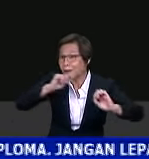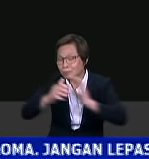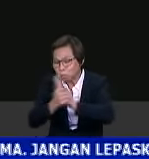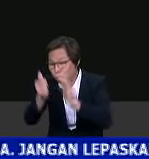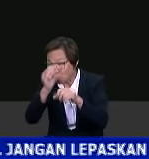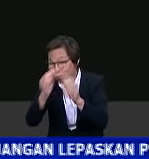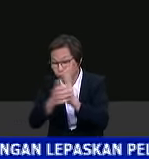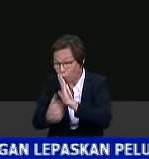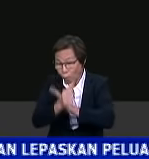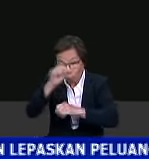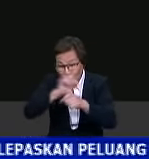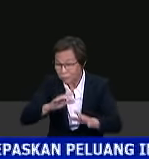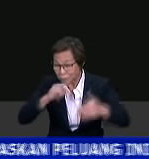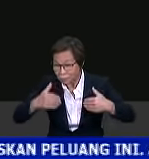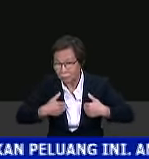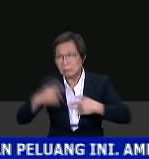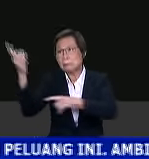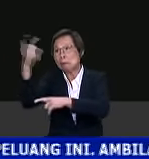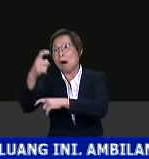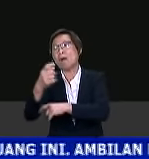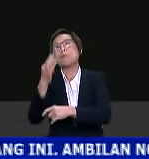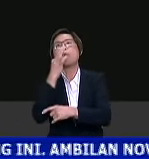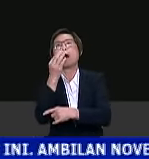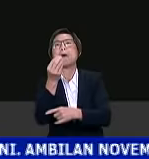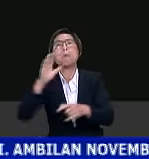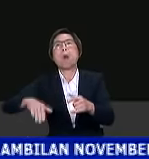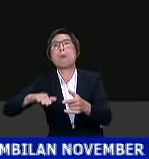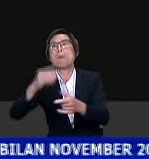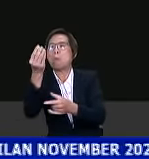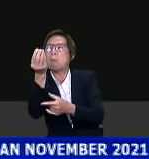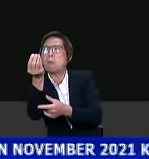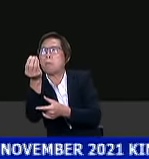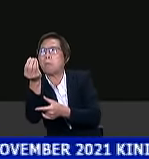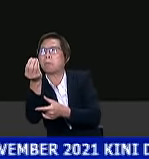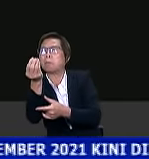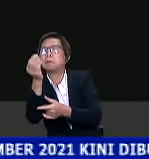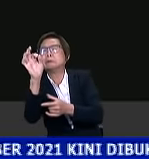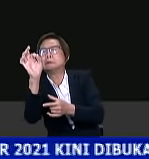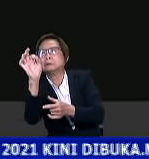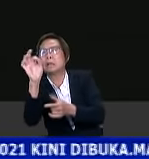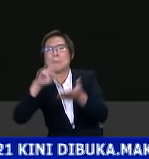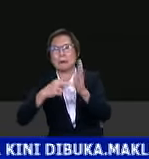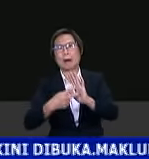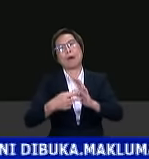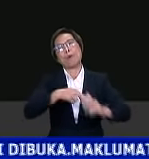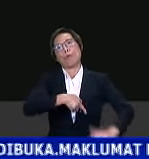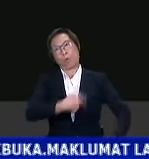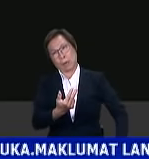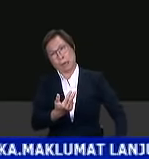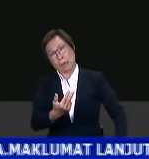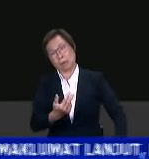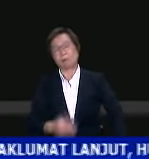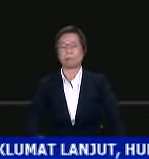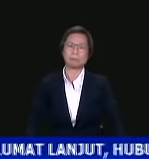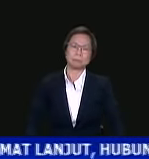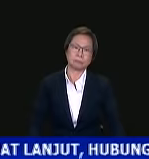the harvesters will be harvesting unripe fruits. So when you harvest unripe fruits, you're talking about losses.